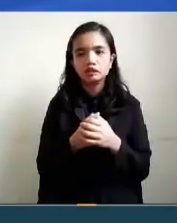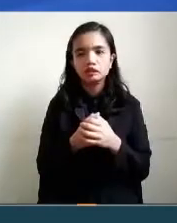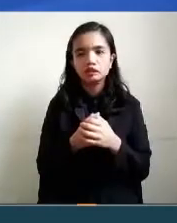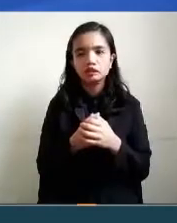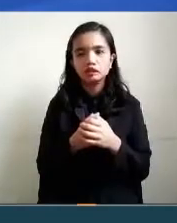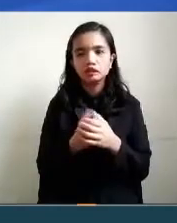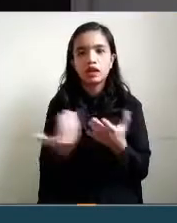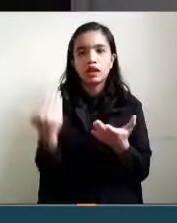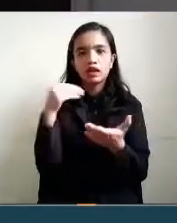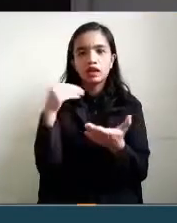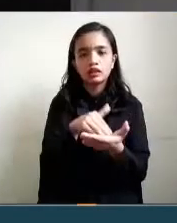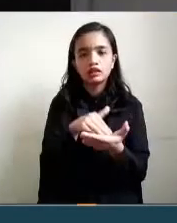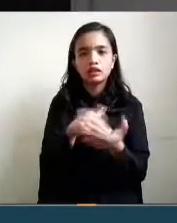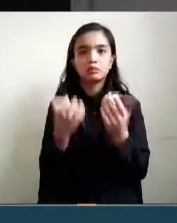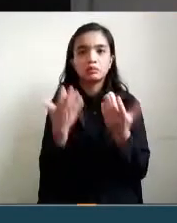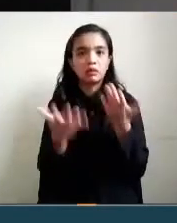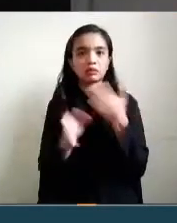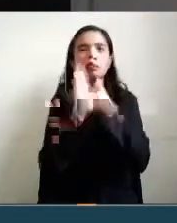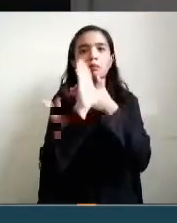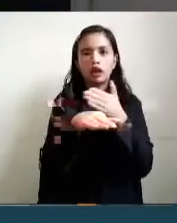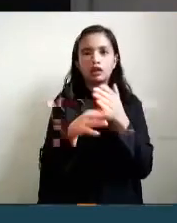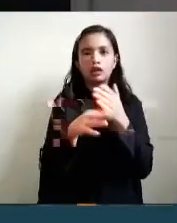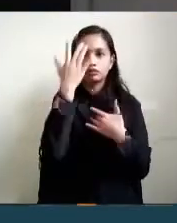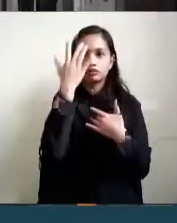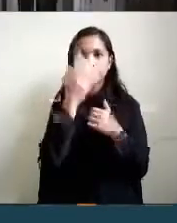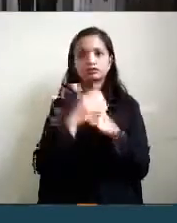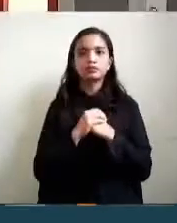virus as it comes back.